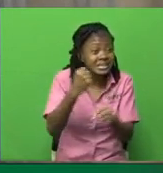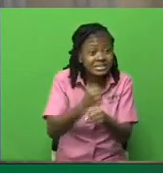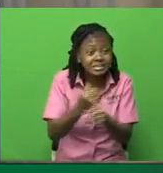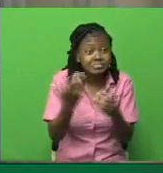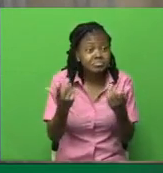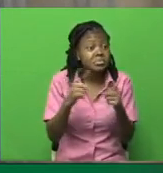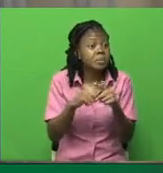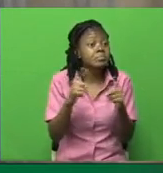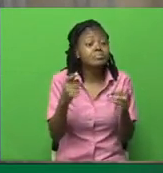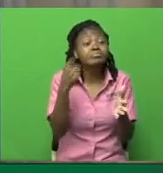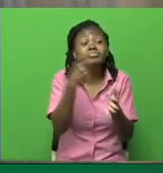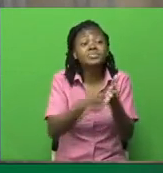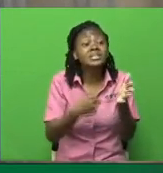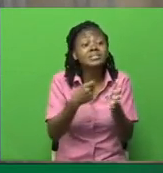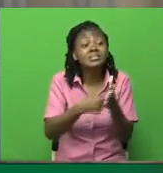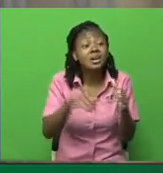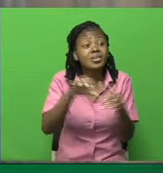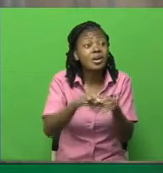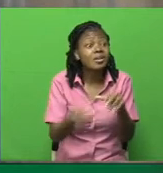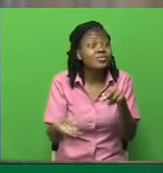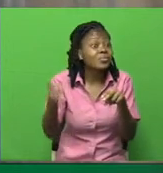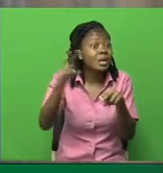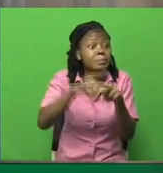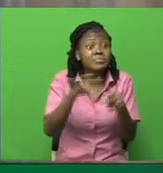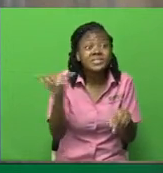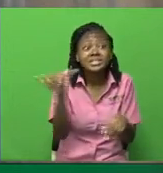red the budget very deep